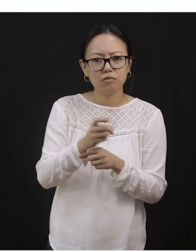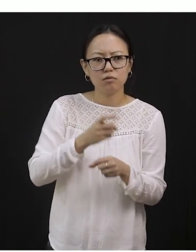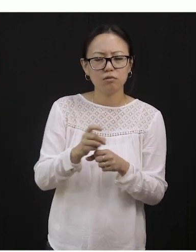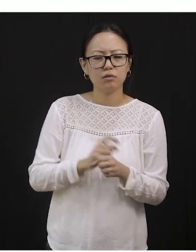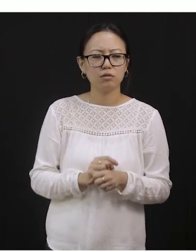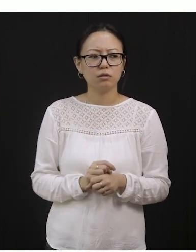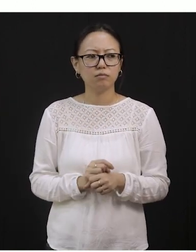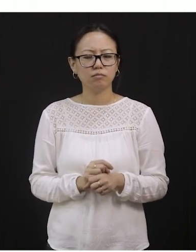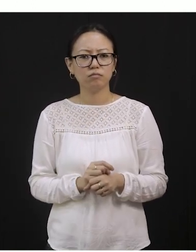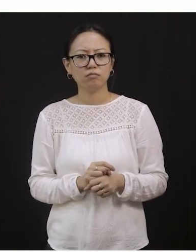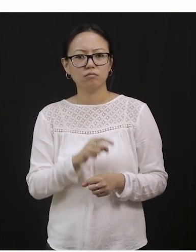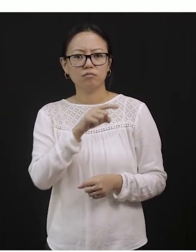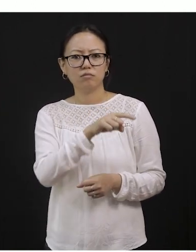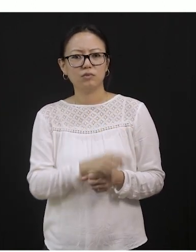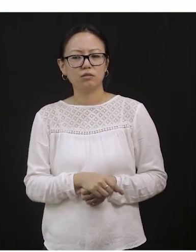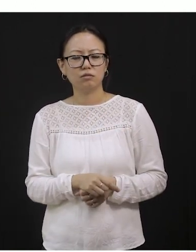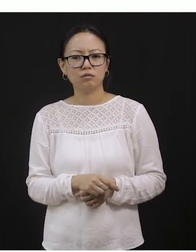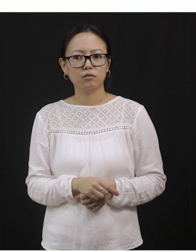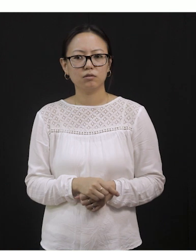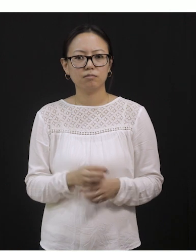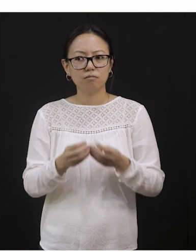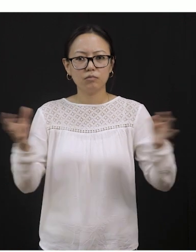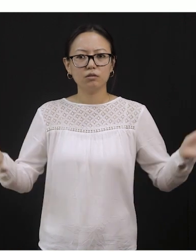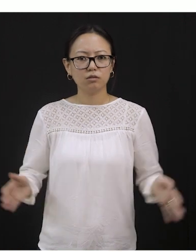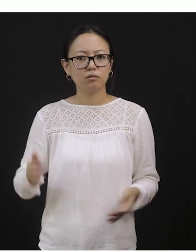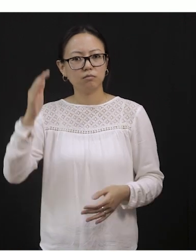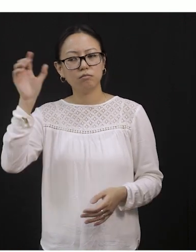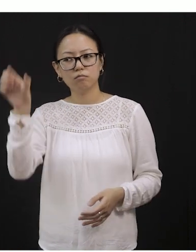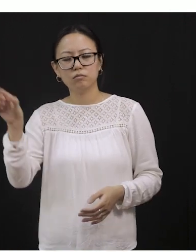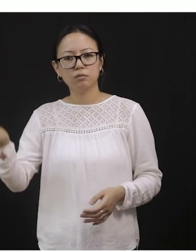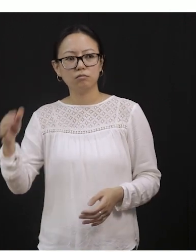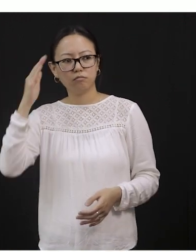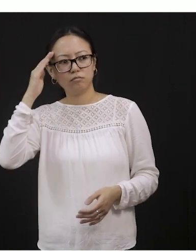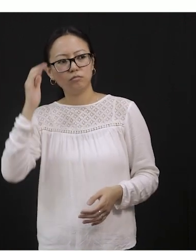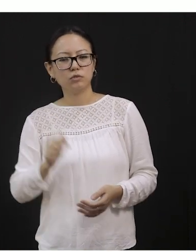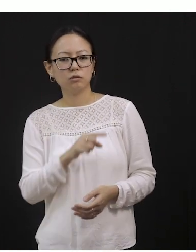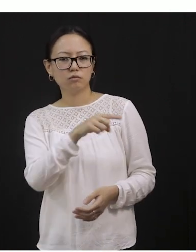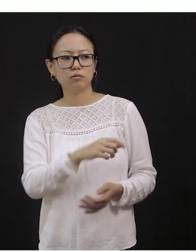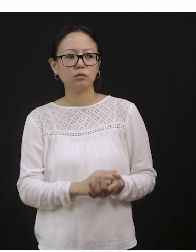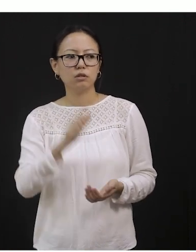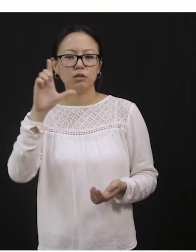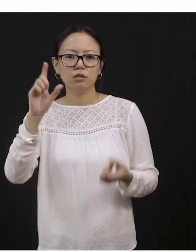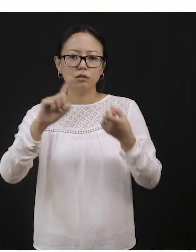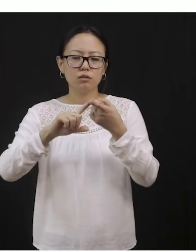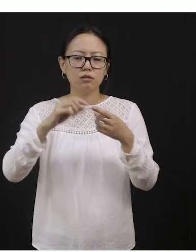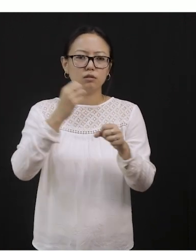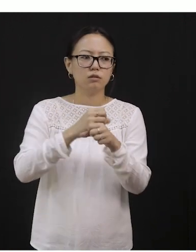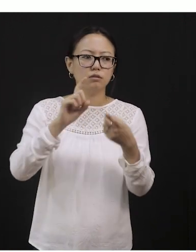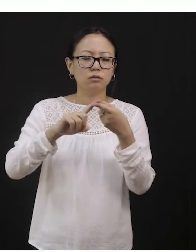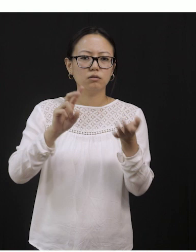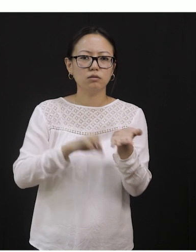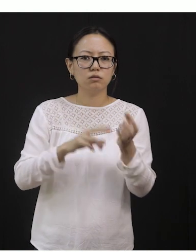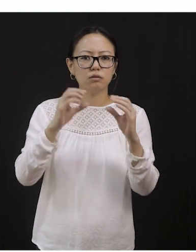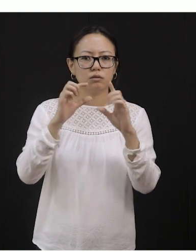the legendary rivals in the cartoon world, right? Okay, sometimes Jerry will tease Tom, and Tom